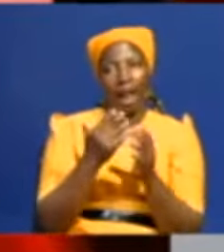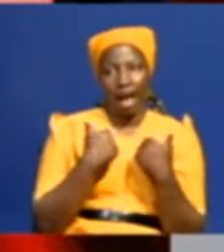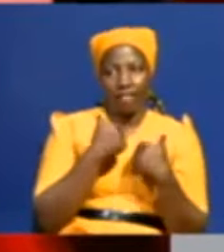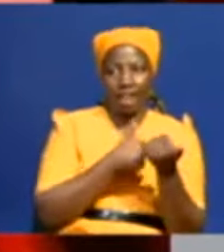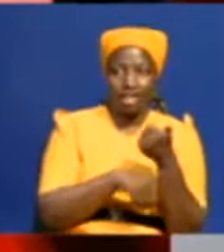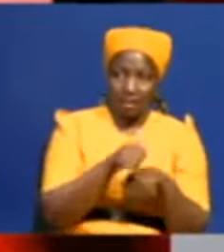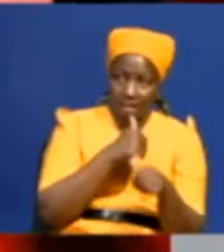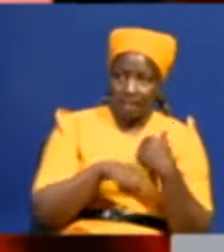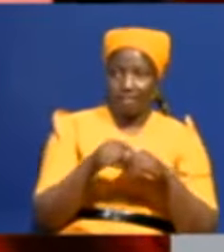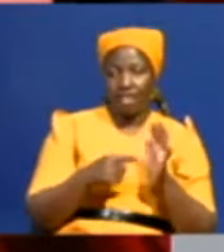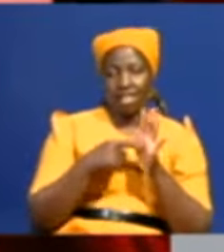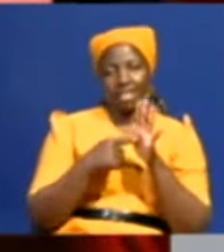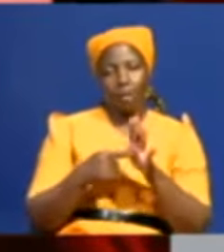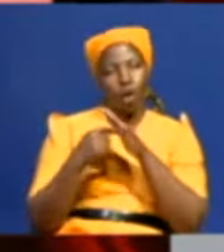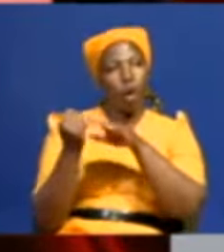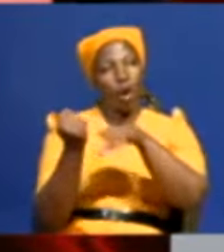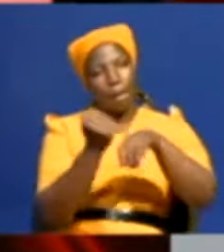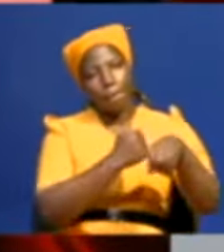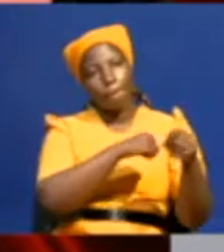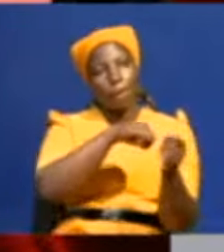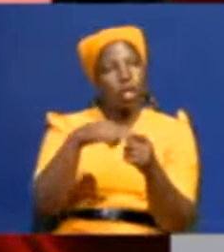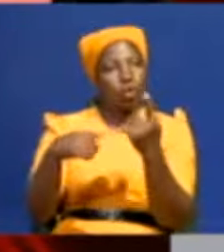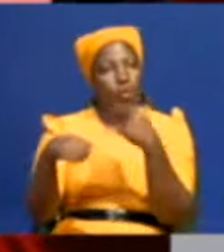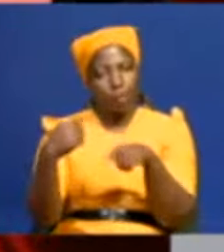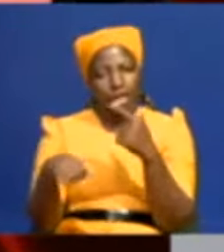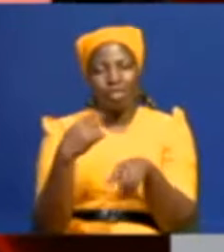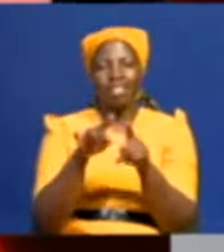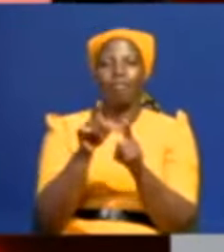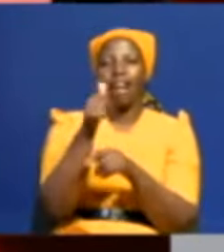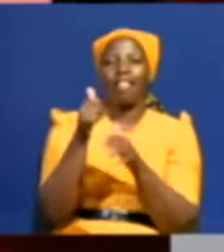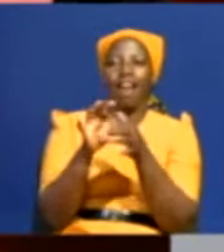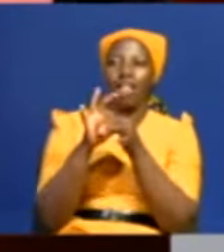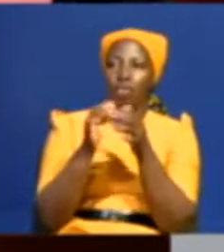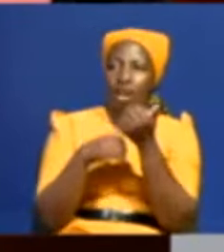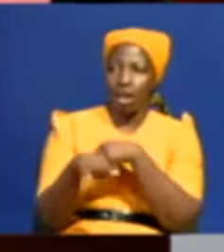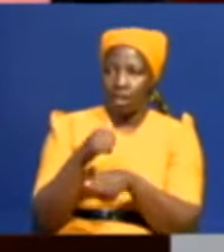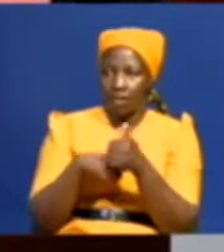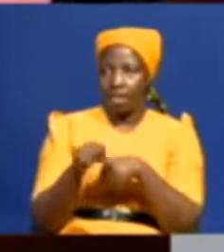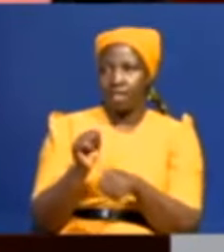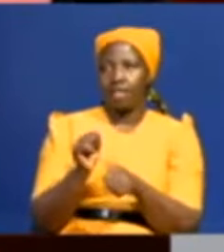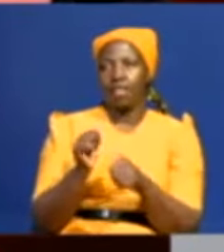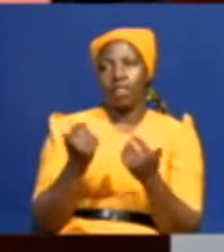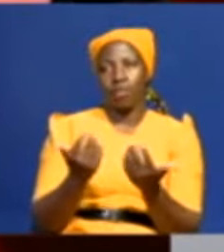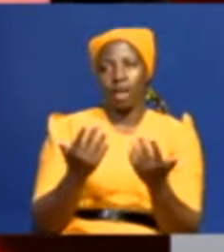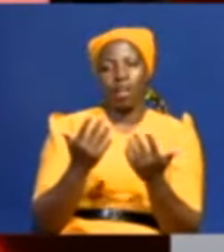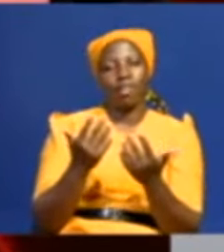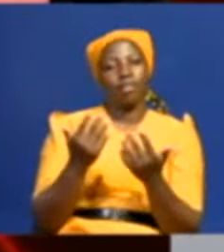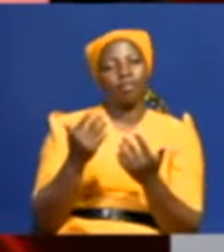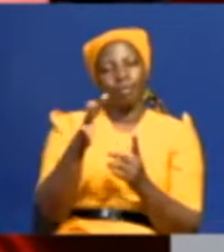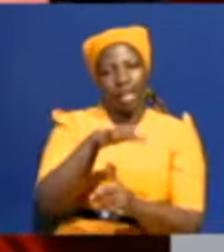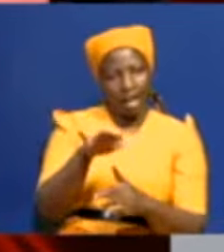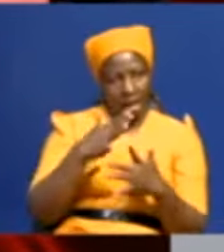like boat racing and other cultural activities that depict the Abasuba and the Rusinga people at large. Well, we are on